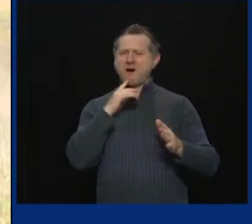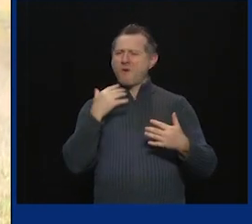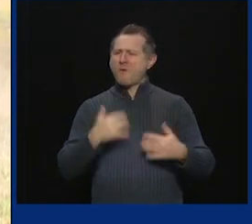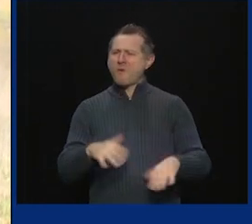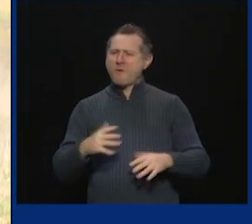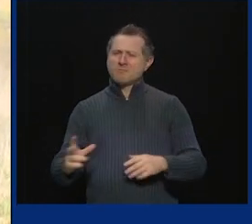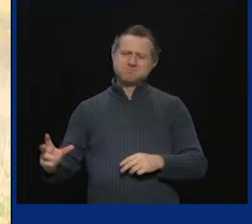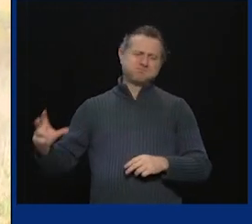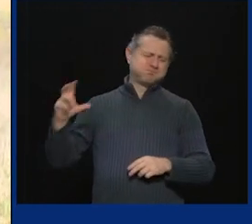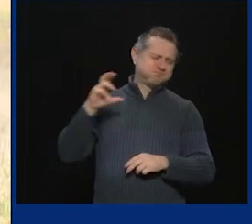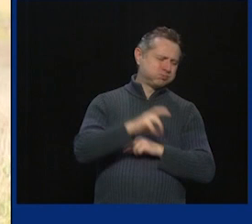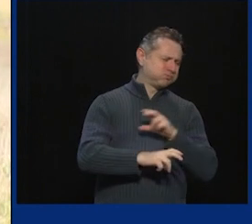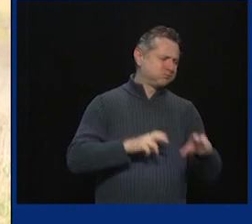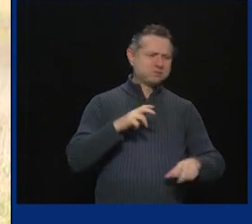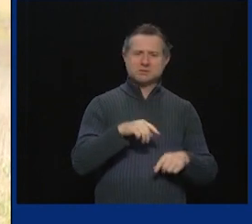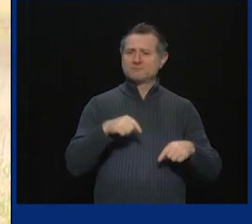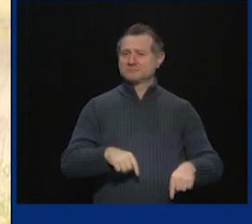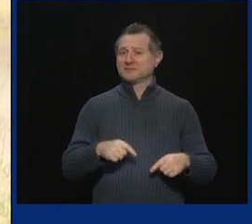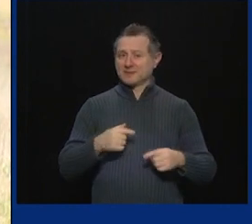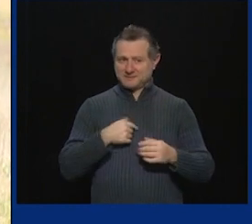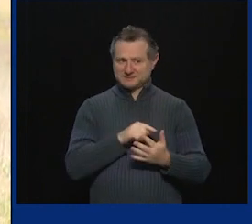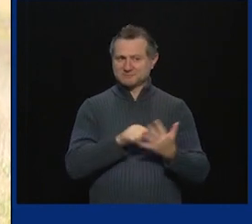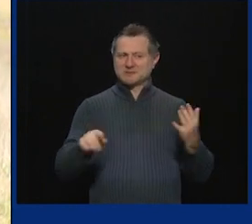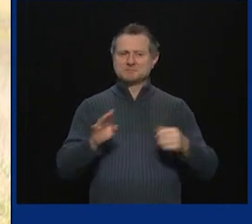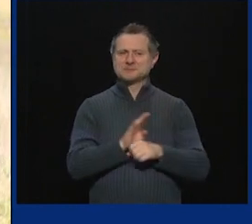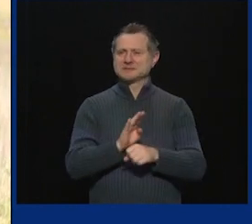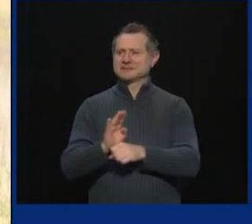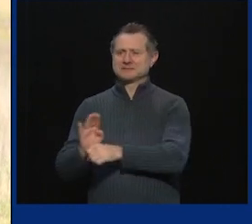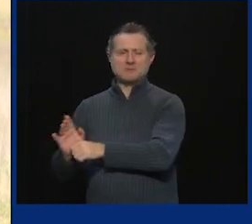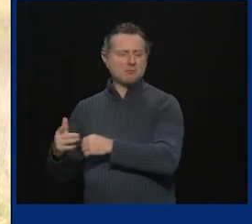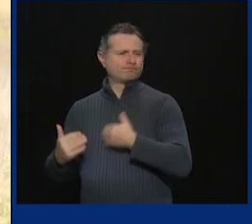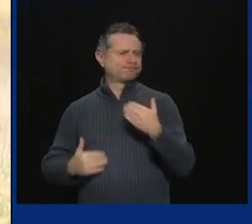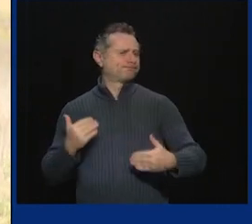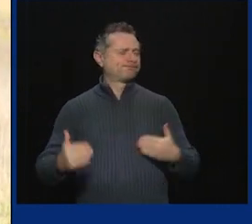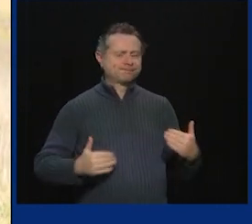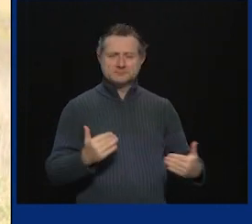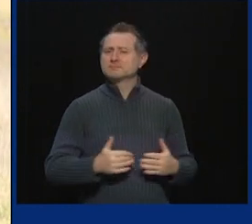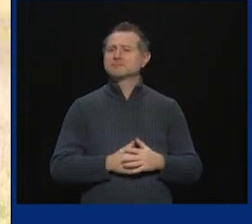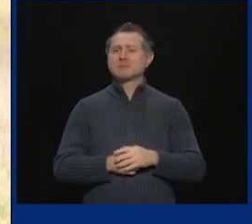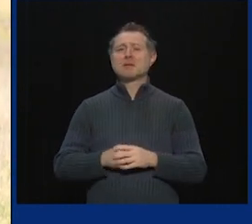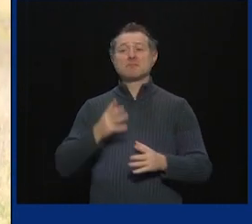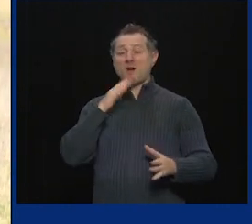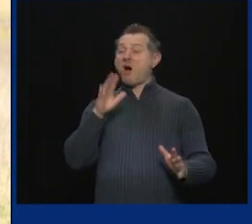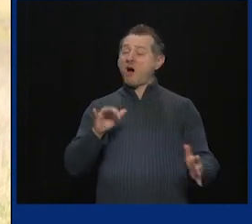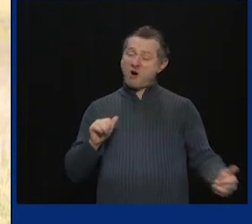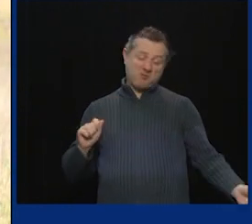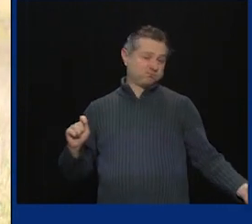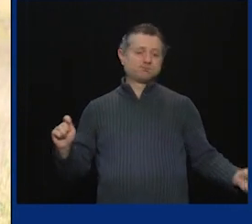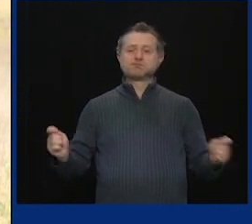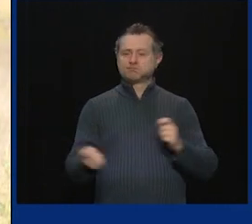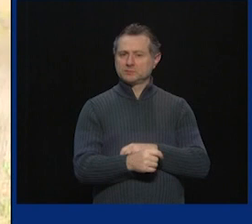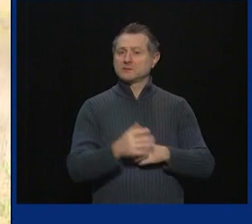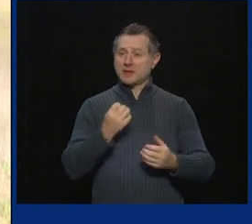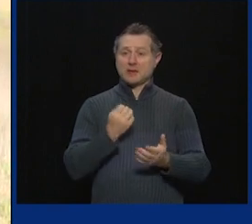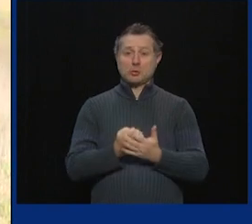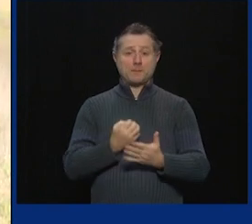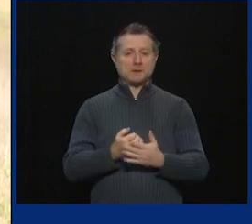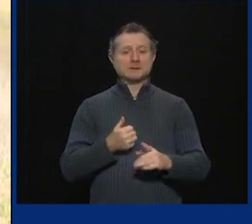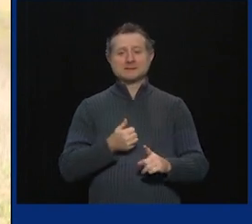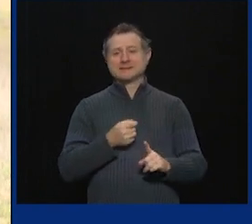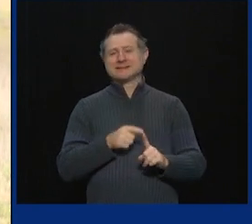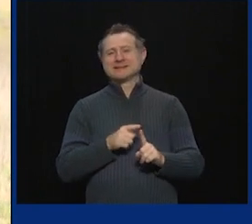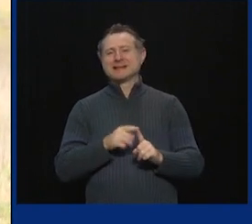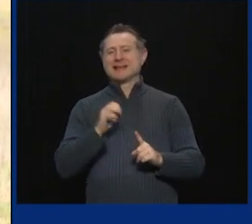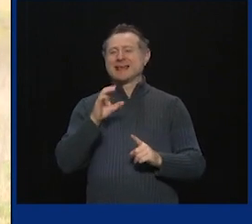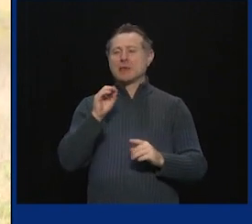the verge of transforming the economic ecosystem of the Buffalo, Niagara, Rochester, and Finger Lakes regions. We know that New York State,